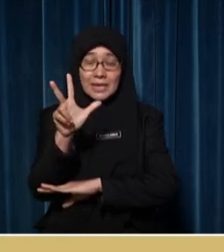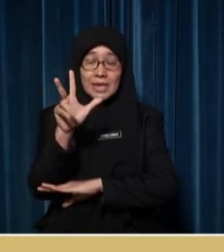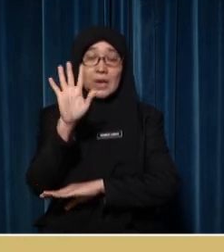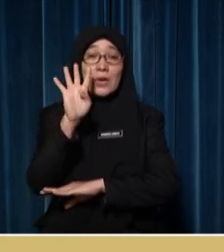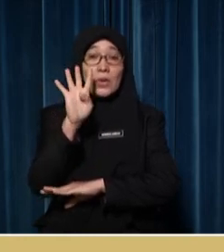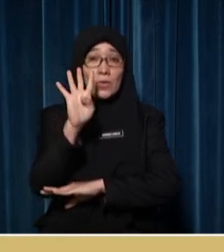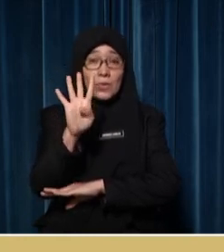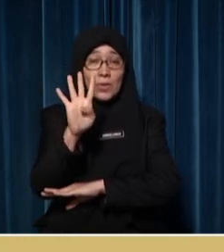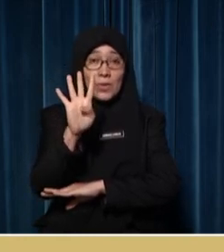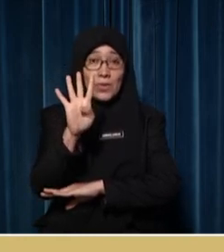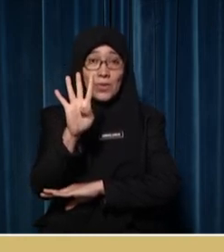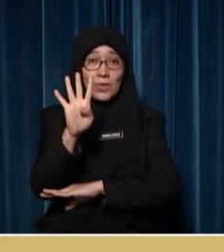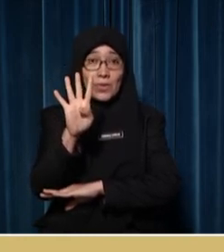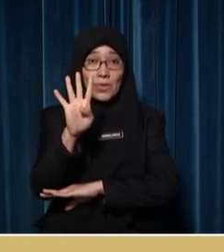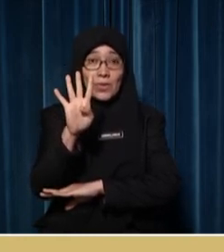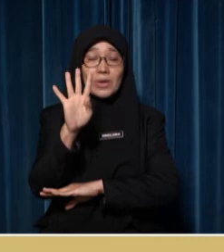4,